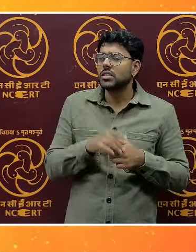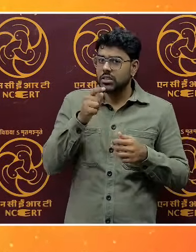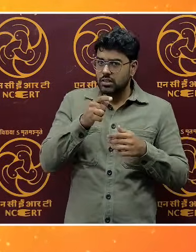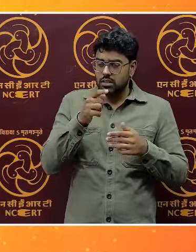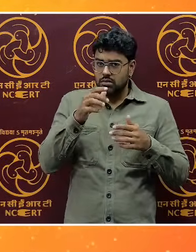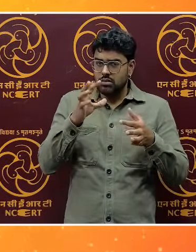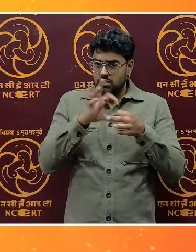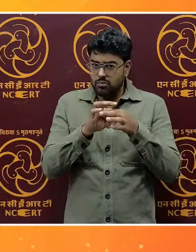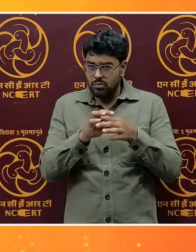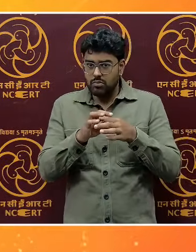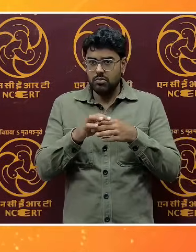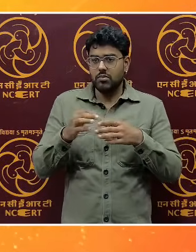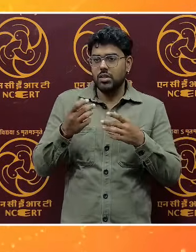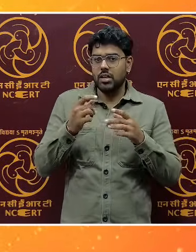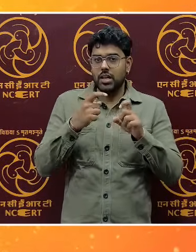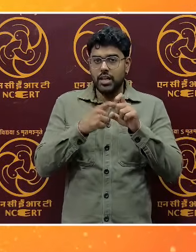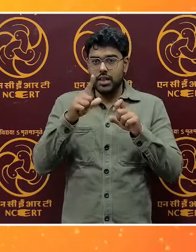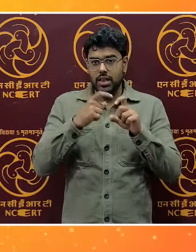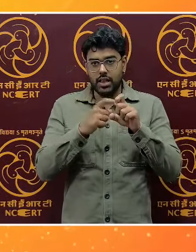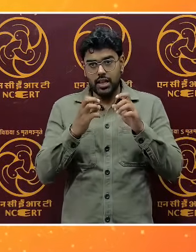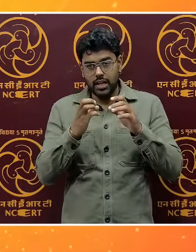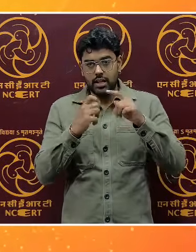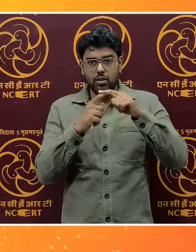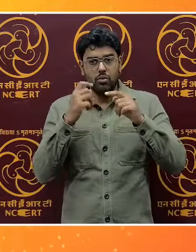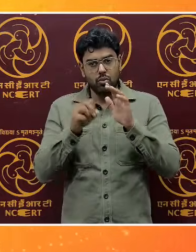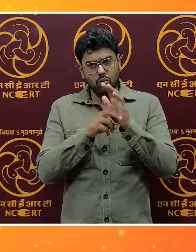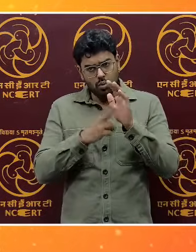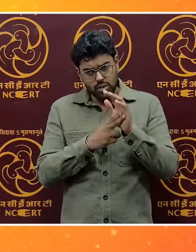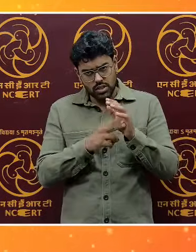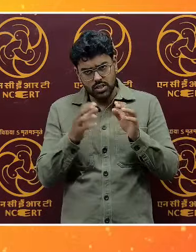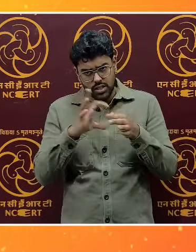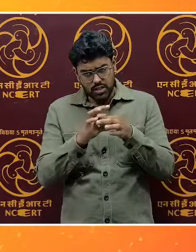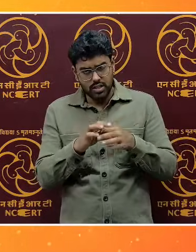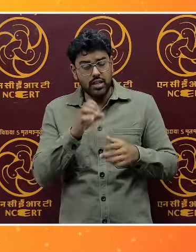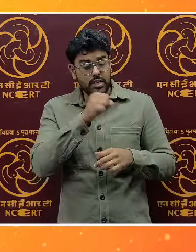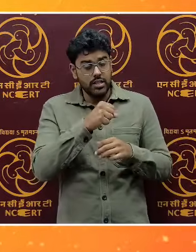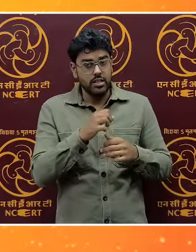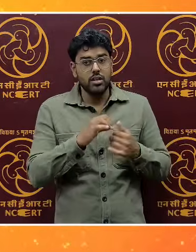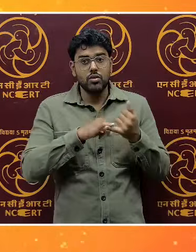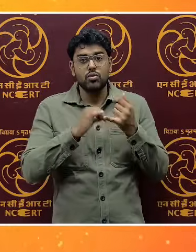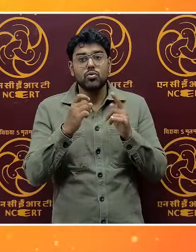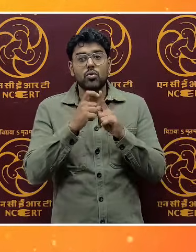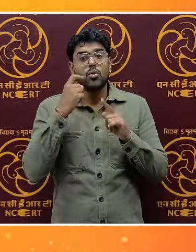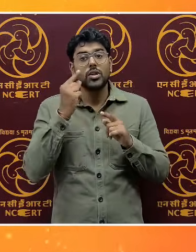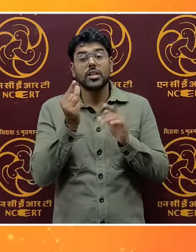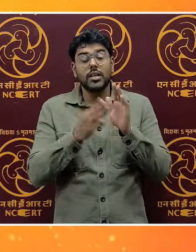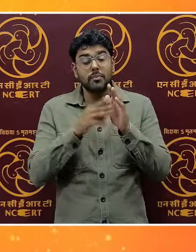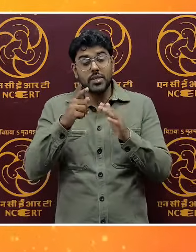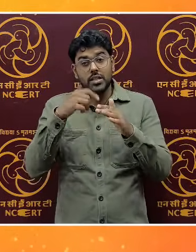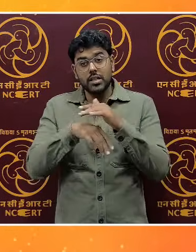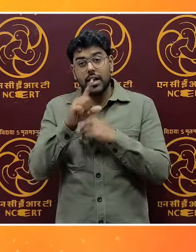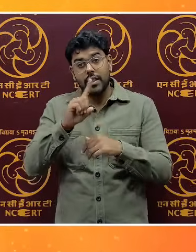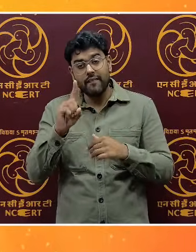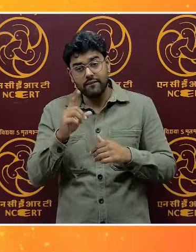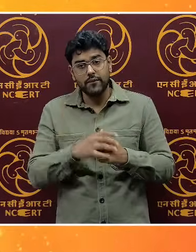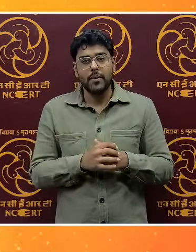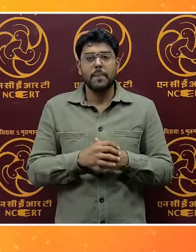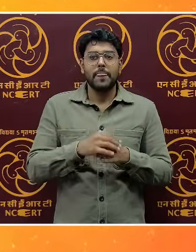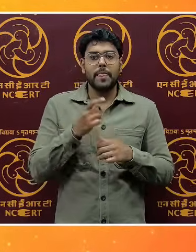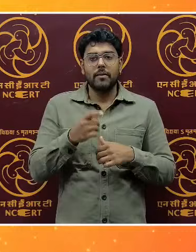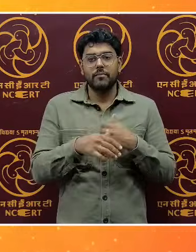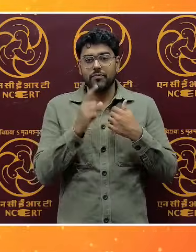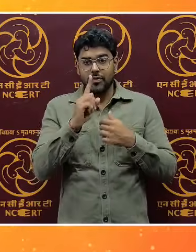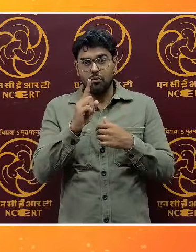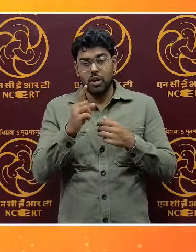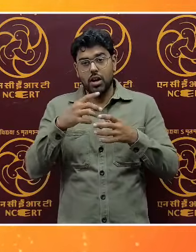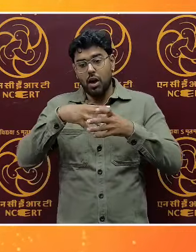something related to with the electrons? Yes. So for sodium, it has got 11 electrons, right? It has 1 electron in